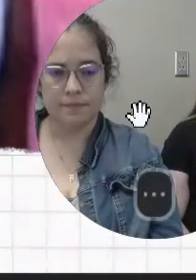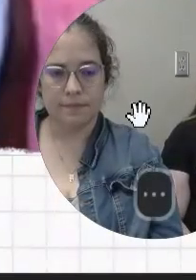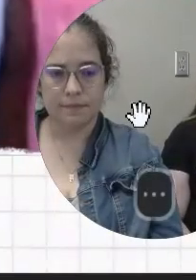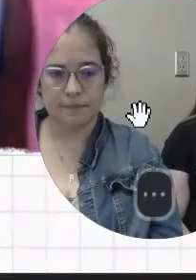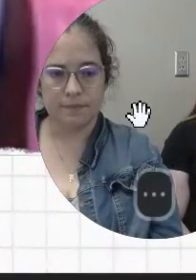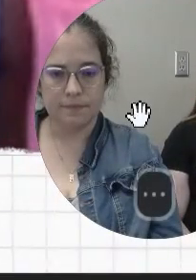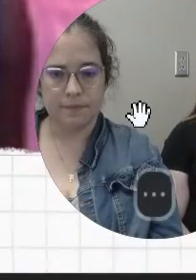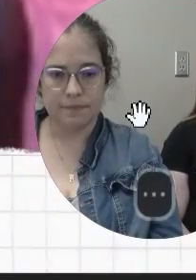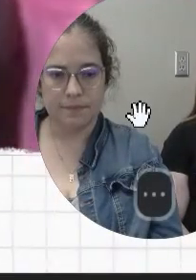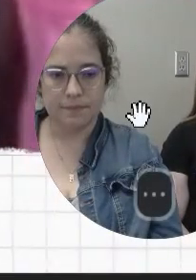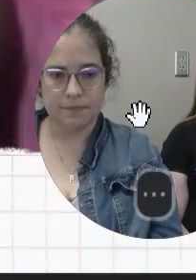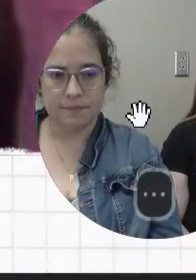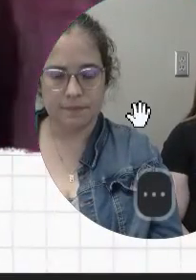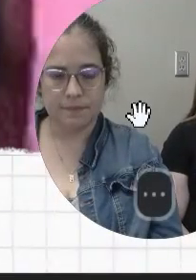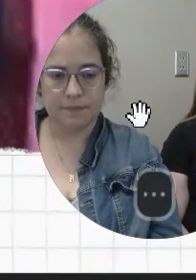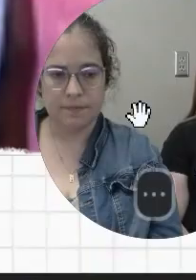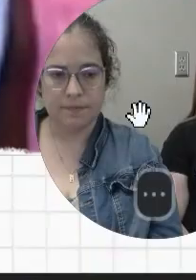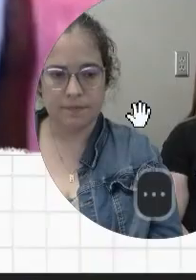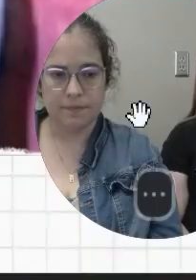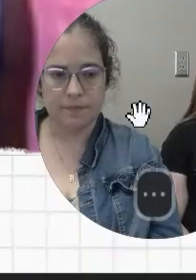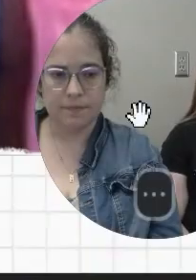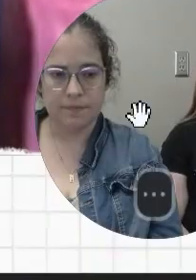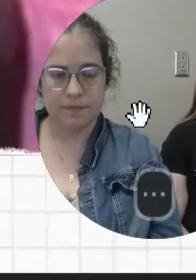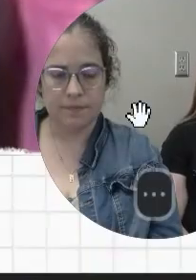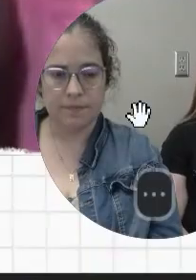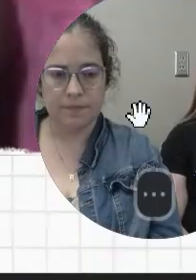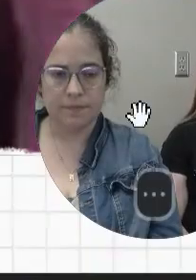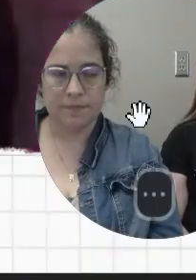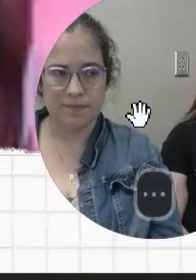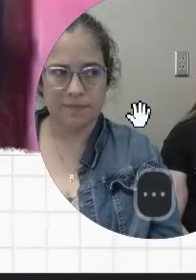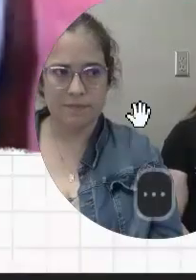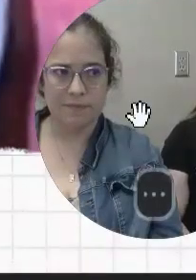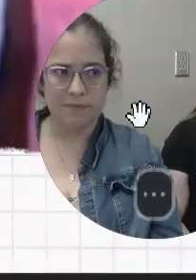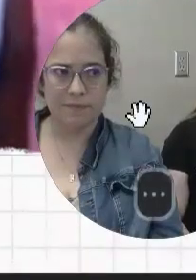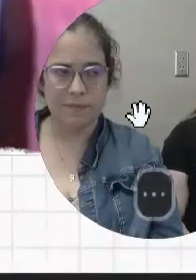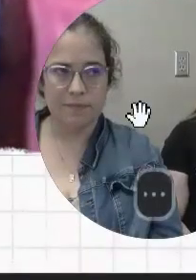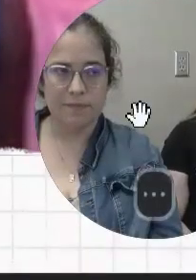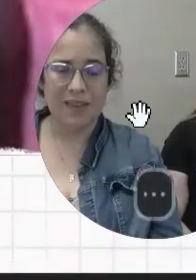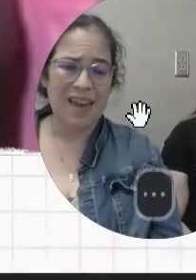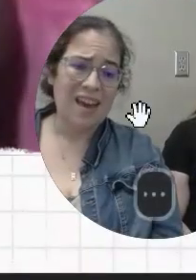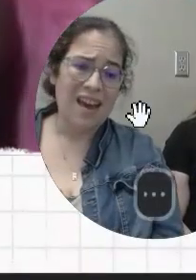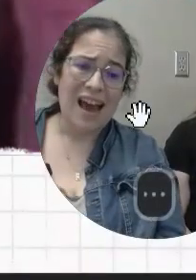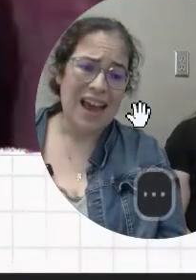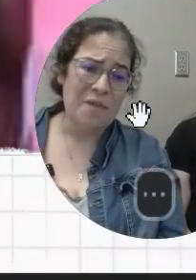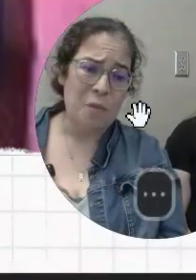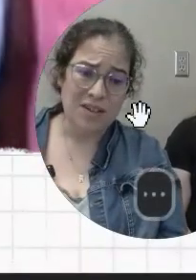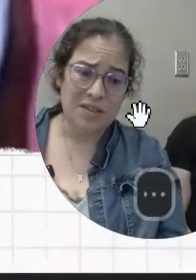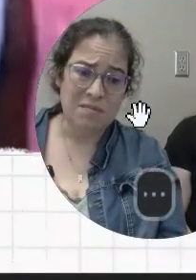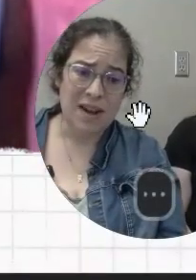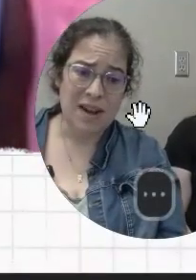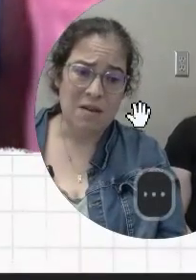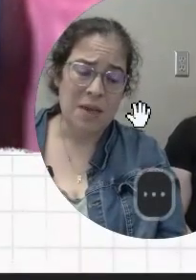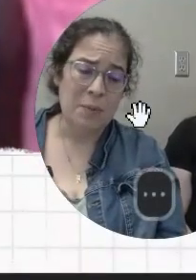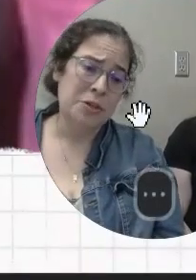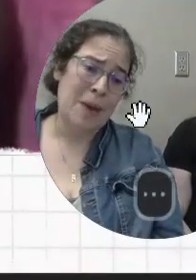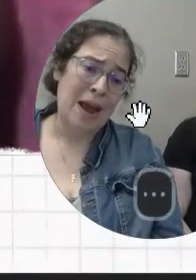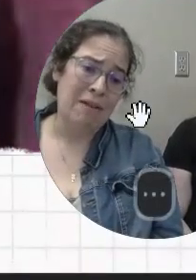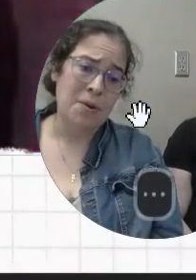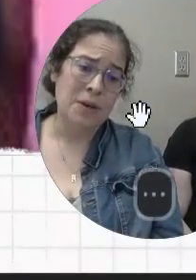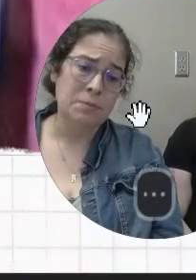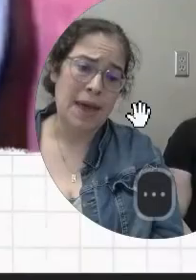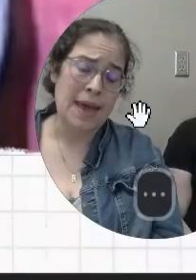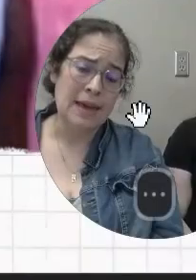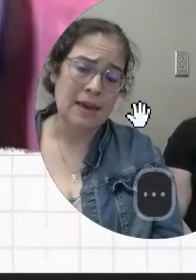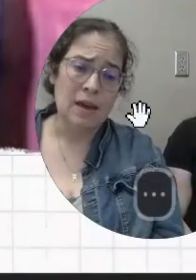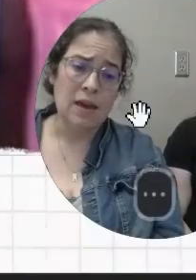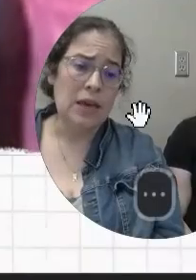or while they're working. They can't focus on, like, that just adds more auditory distraction when they're trying to listen. I have